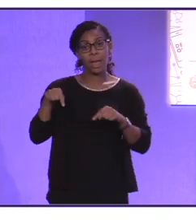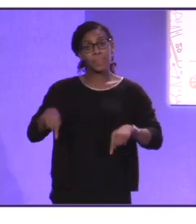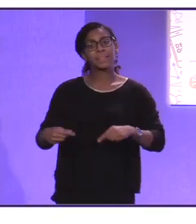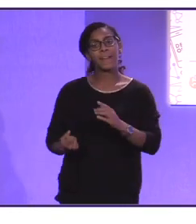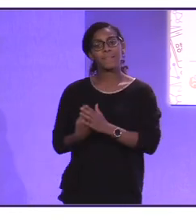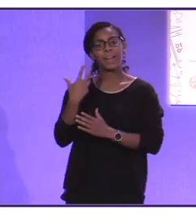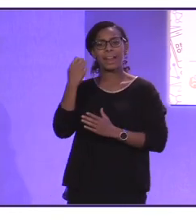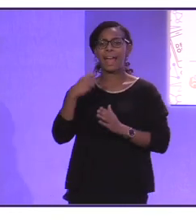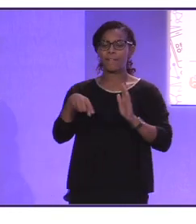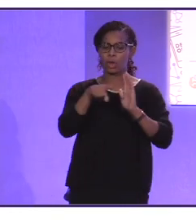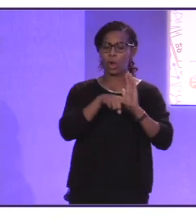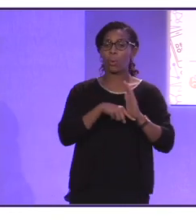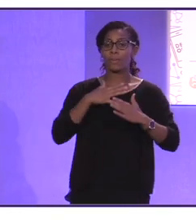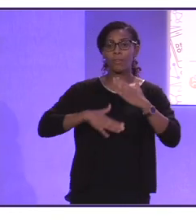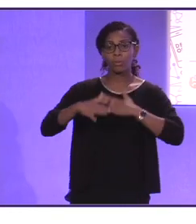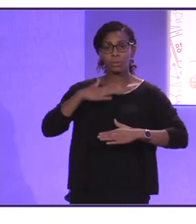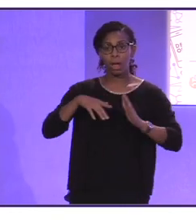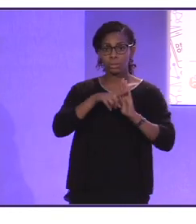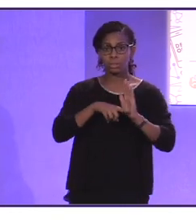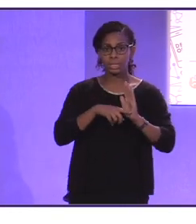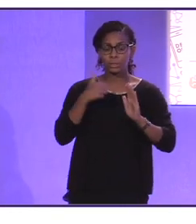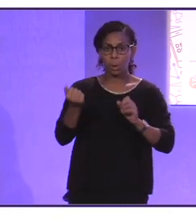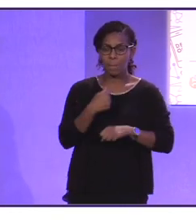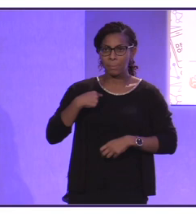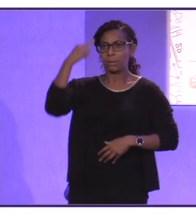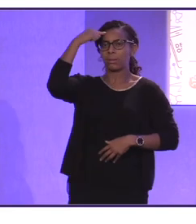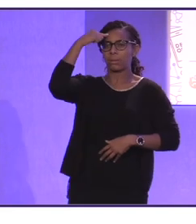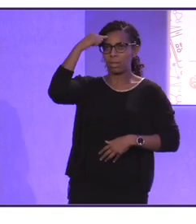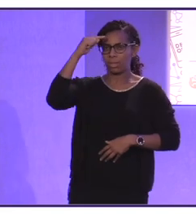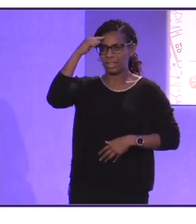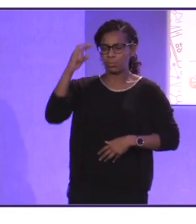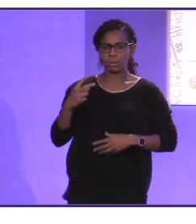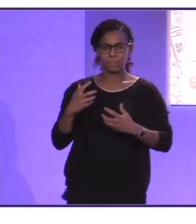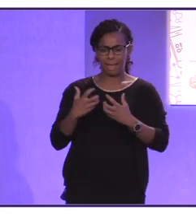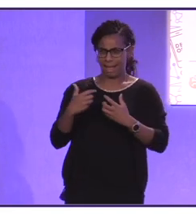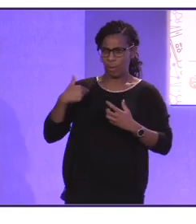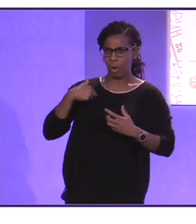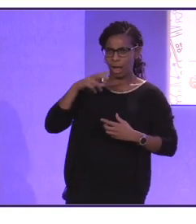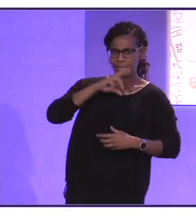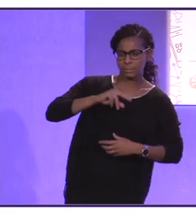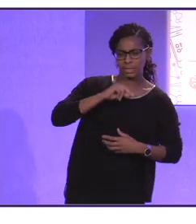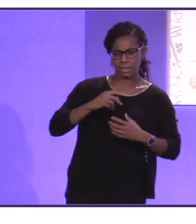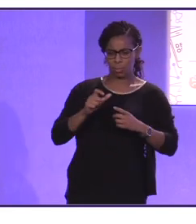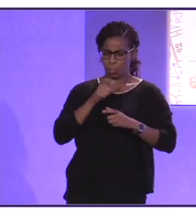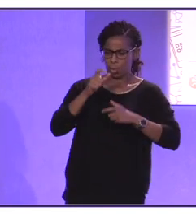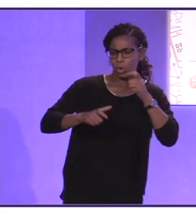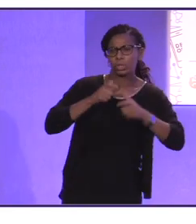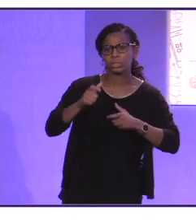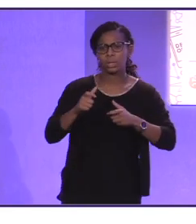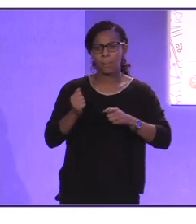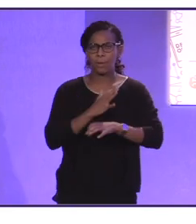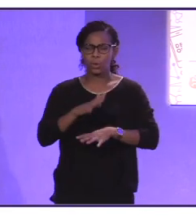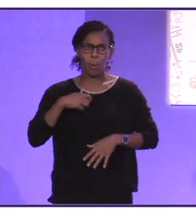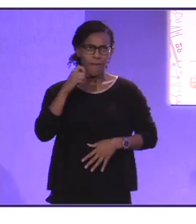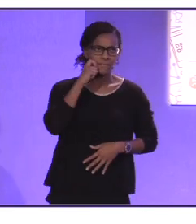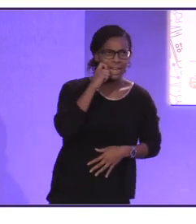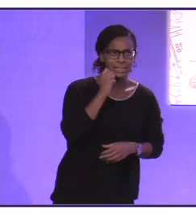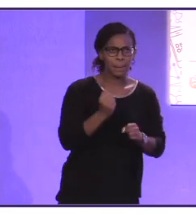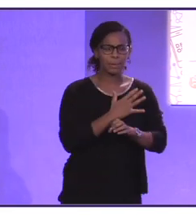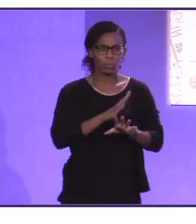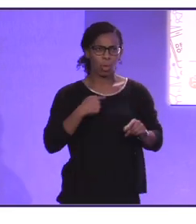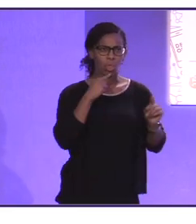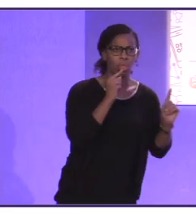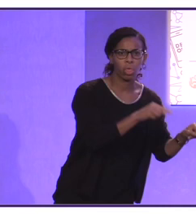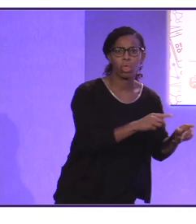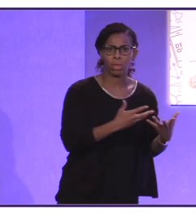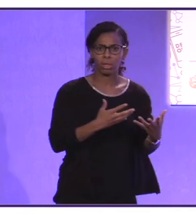me hyper-conscious of how I use words, especially in a public forum that's recorded. If I say something offensive, if I say something wrong, if I make a mistake, I make it